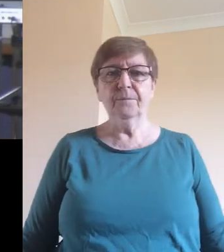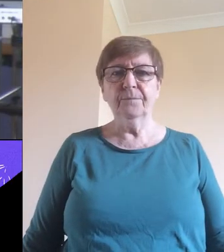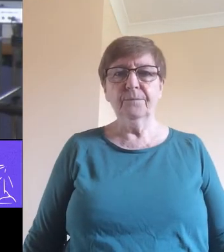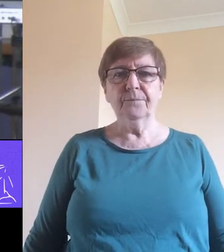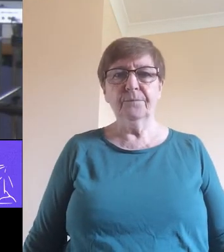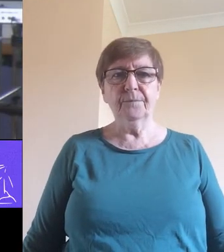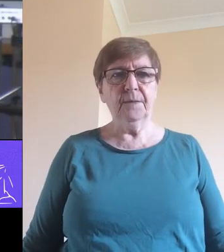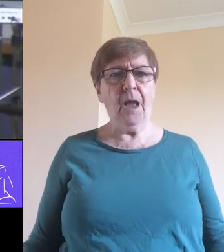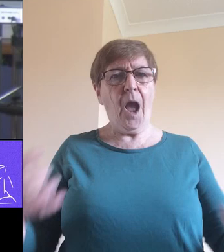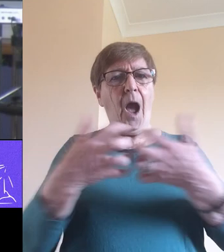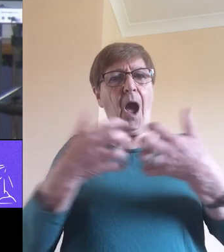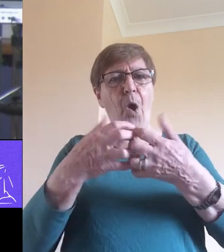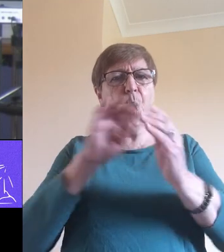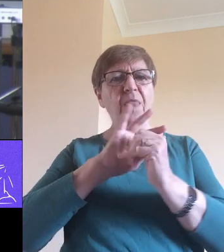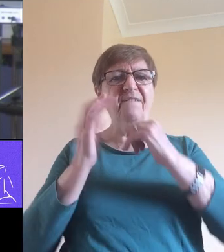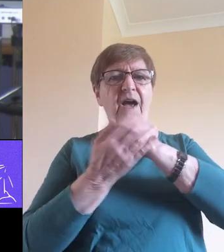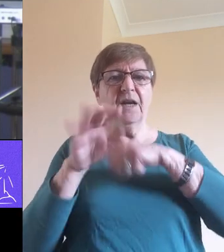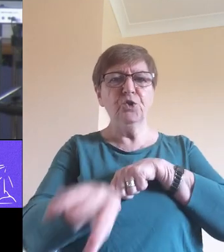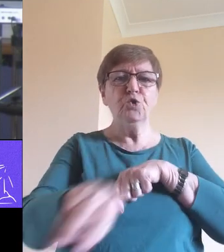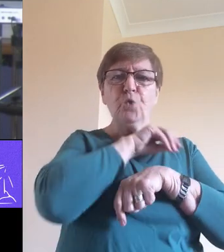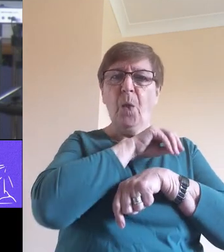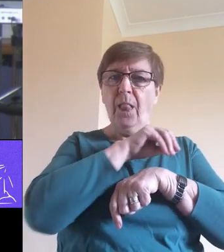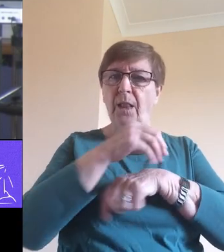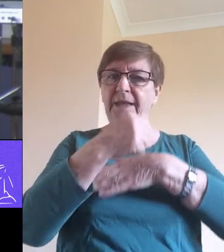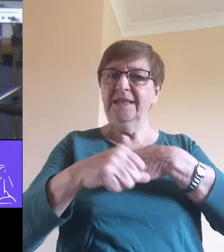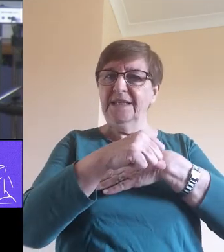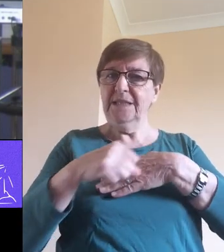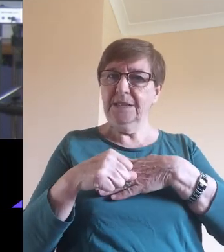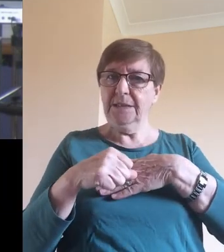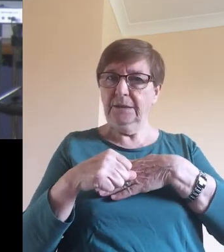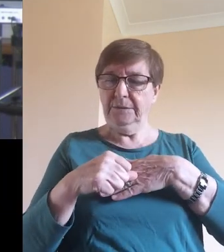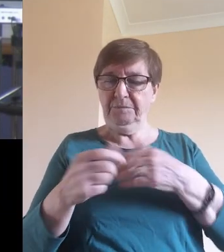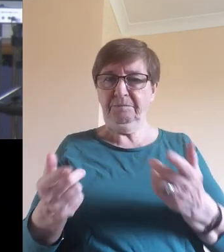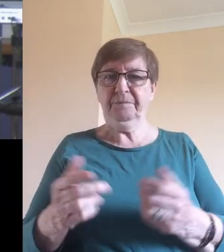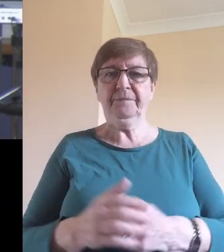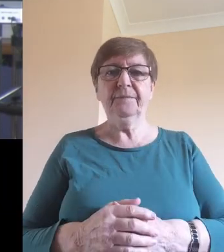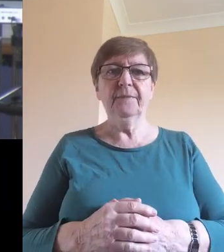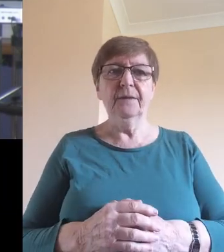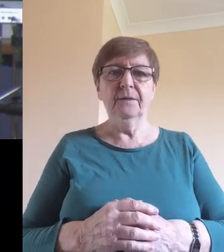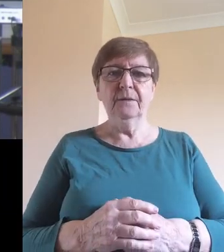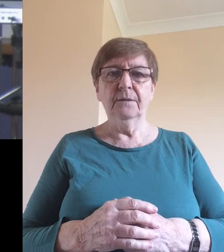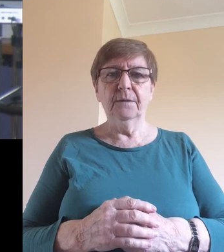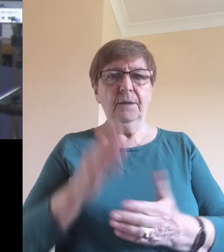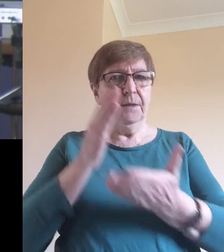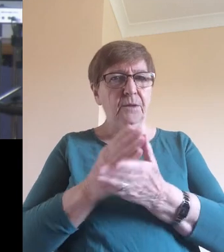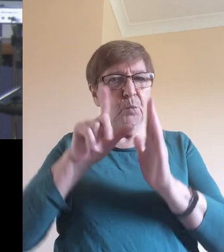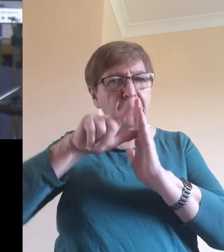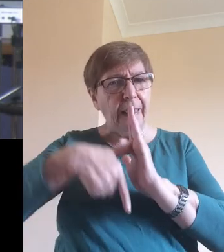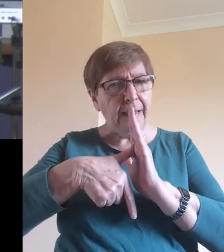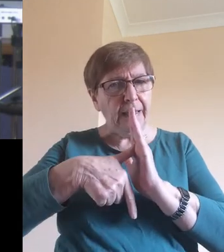How the Virus Stole Easter by Christy Bother, with a nod to Dr. Seuss. 'Twas late